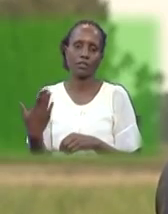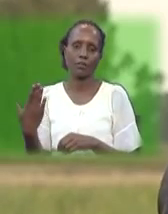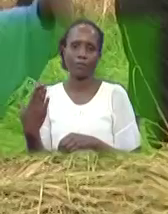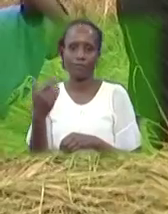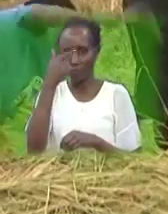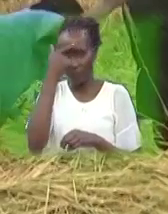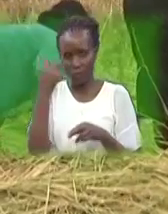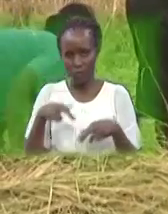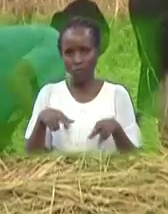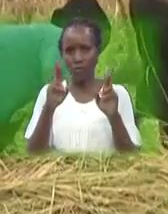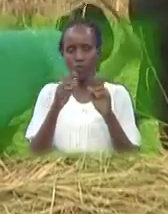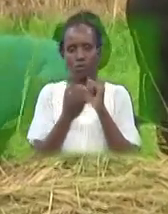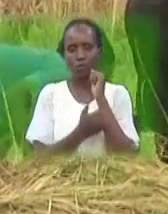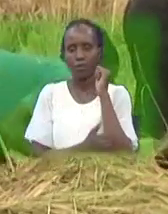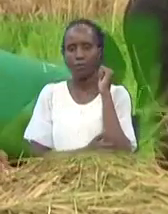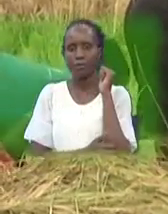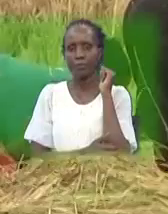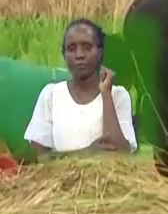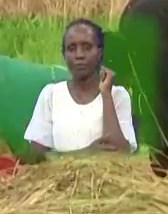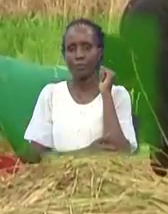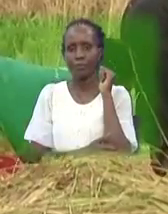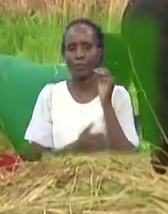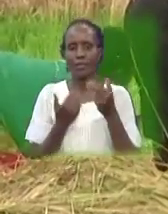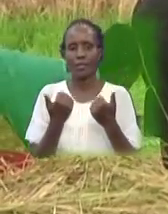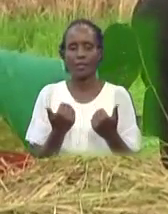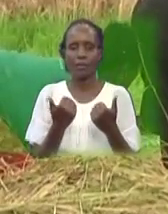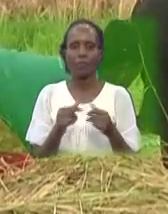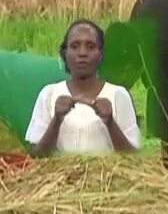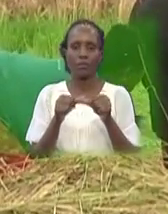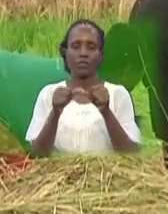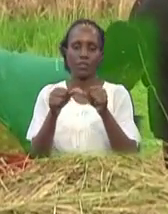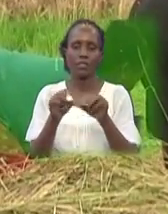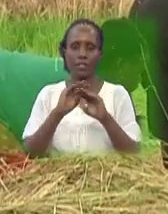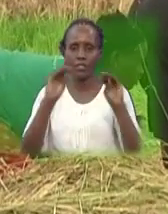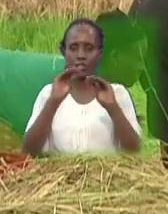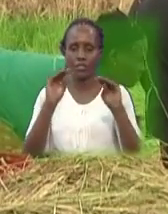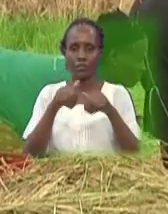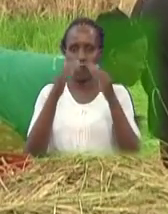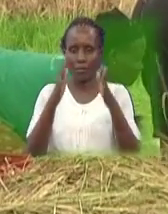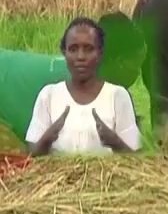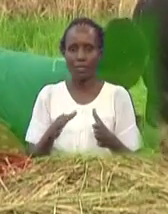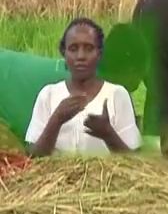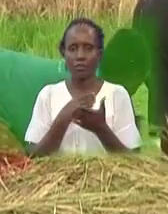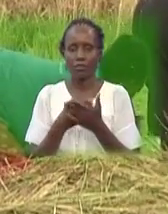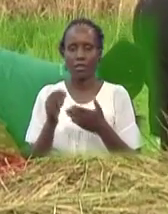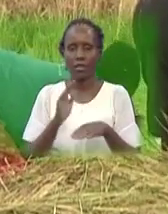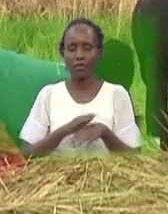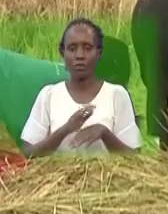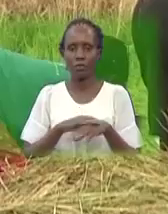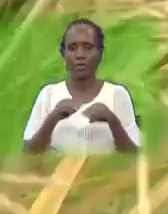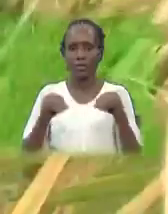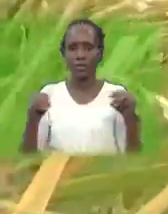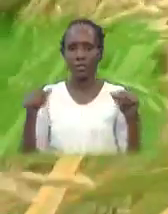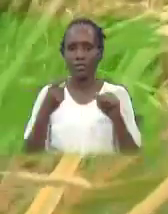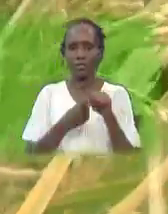facilities because the roads were doing badly.We are continuously sensitizing farmers to purchase certified seed from